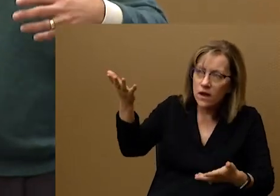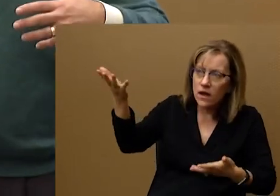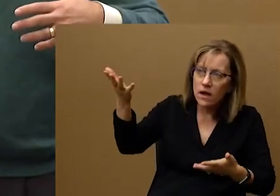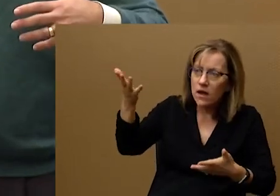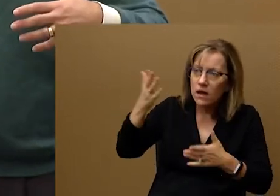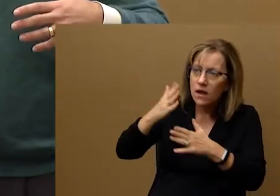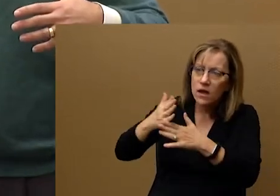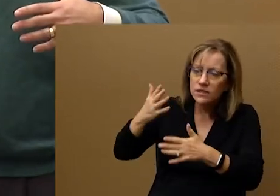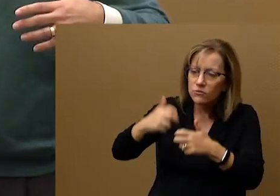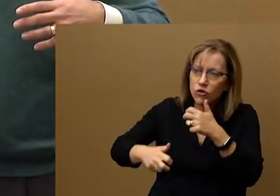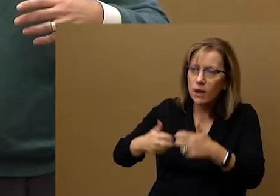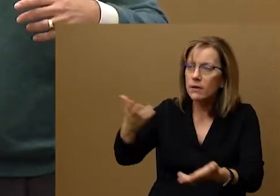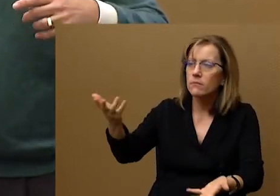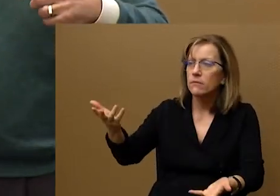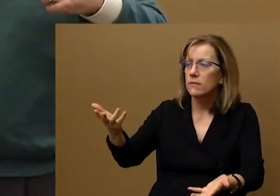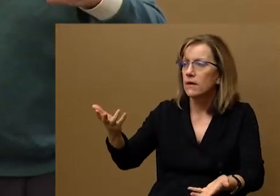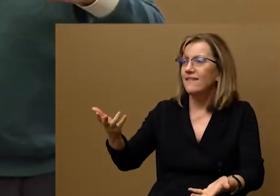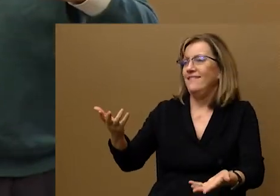is a problem.